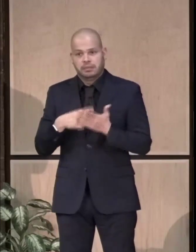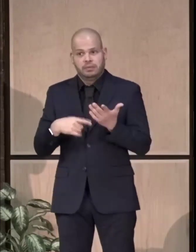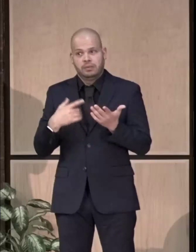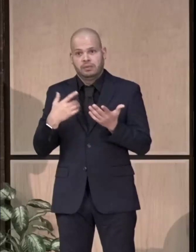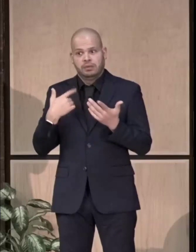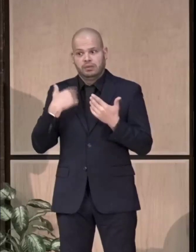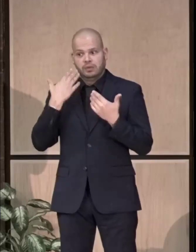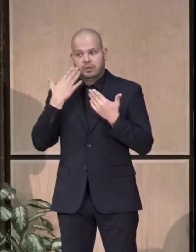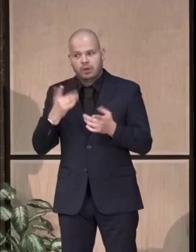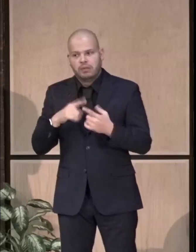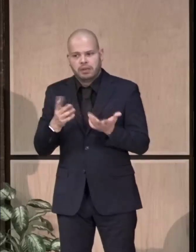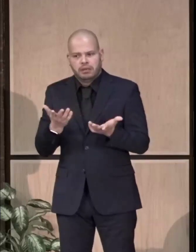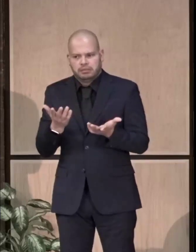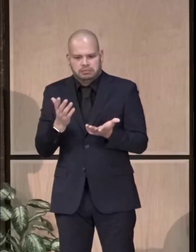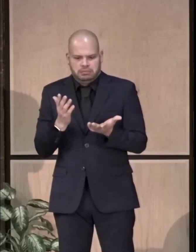that conversation was.